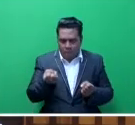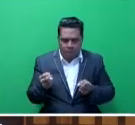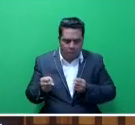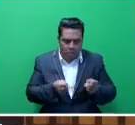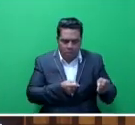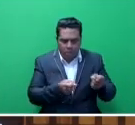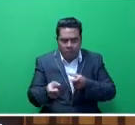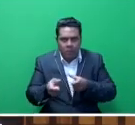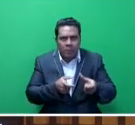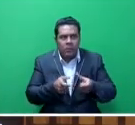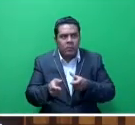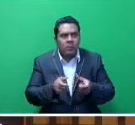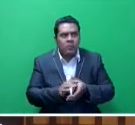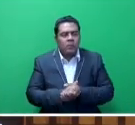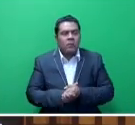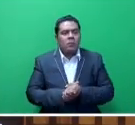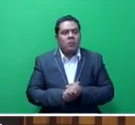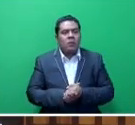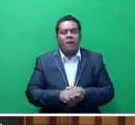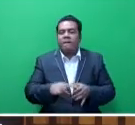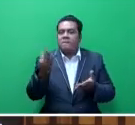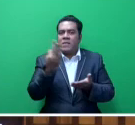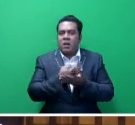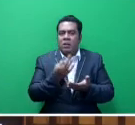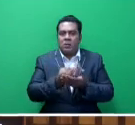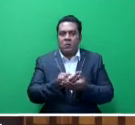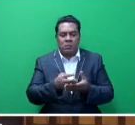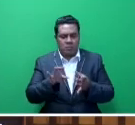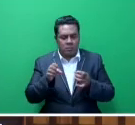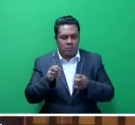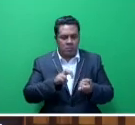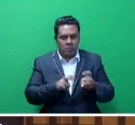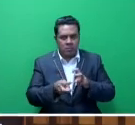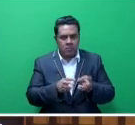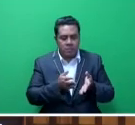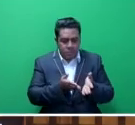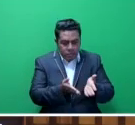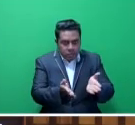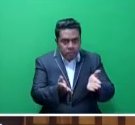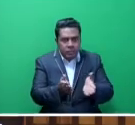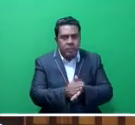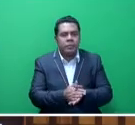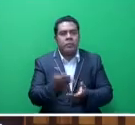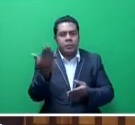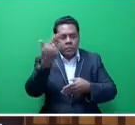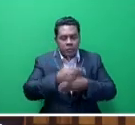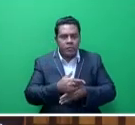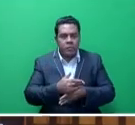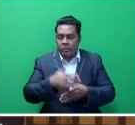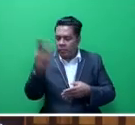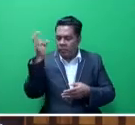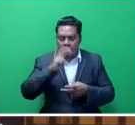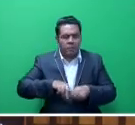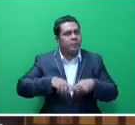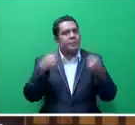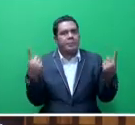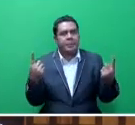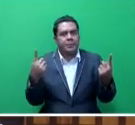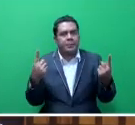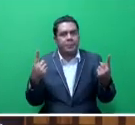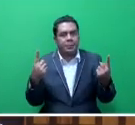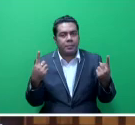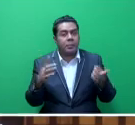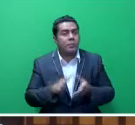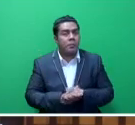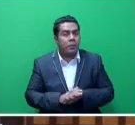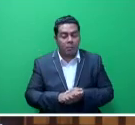an increasingly uncertain financial situation. Tonight, Mr. Speaker, sir, is different.